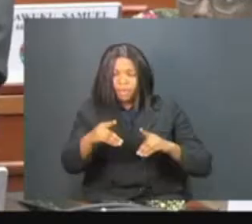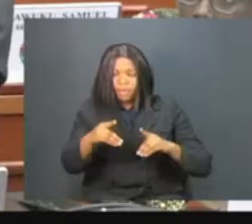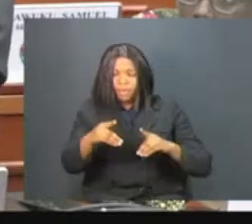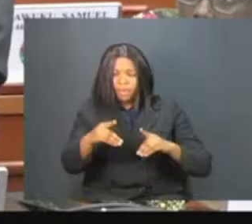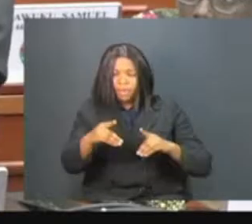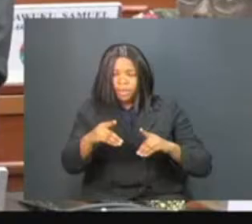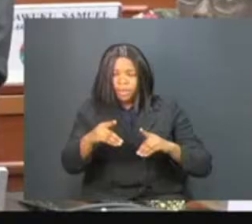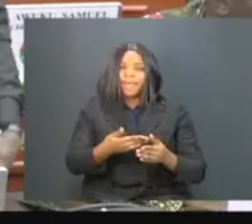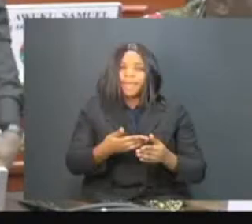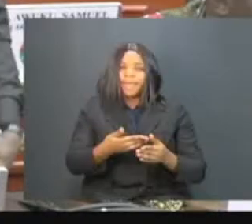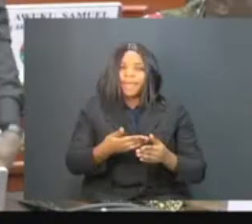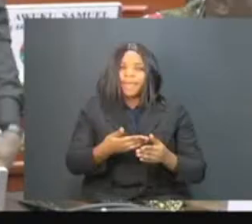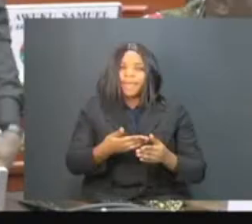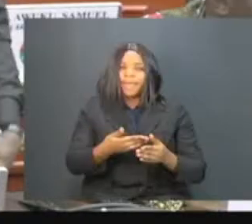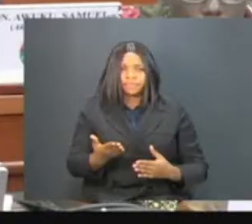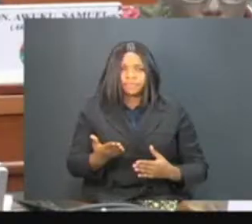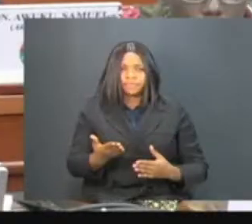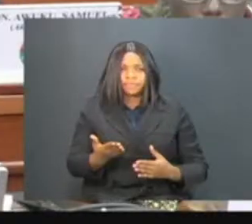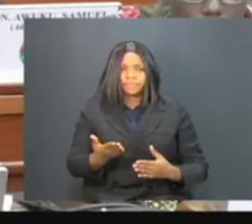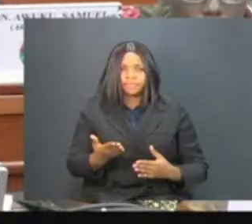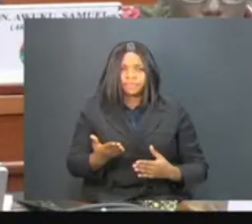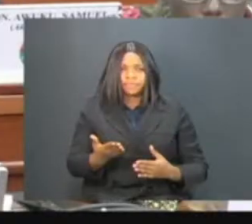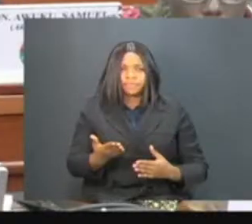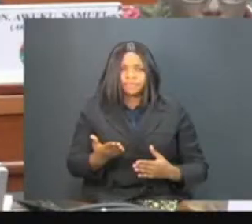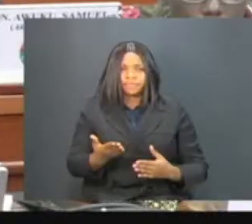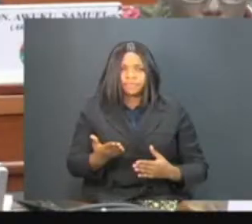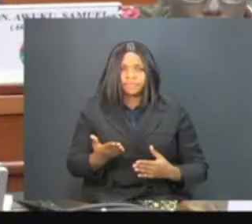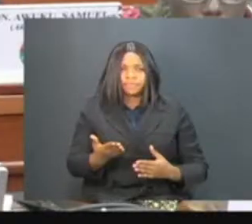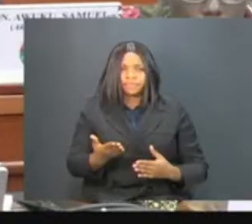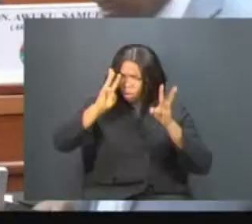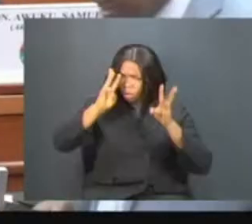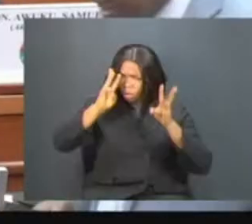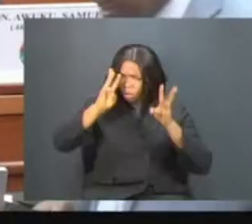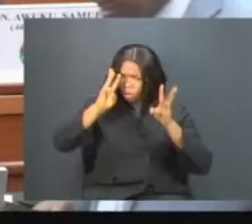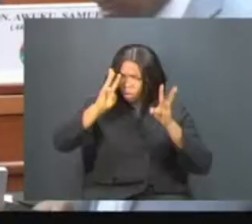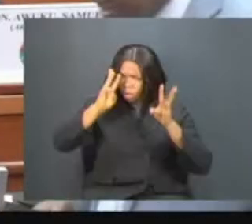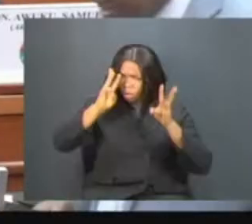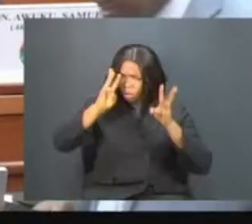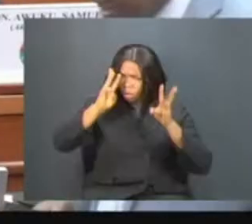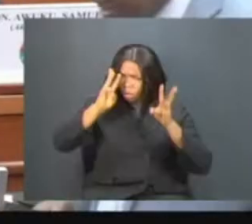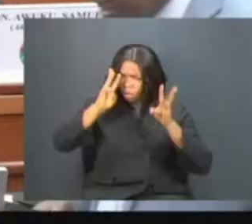Mr. Speaker, what is even more worrying? What is even more worrying, Mr. Speaker,